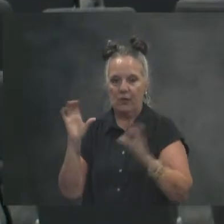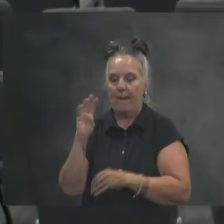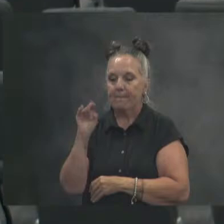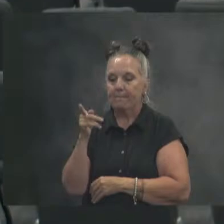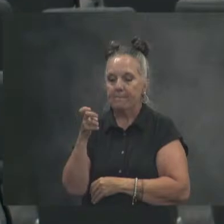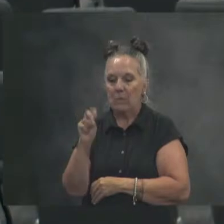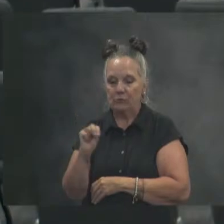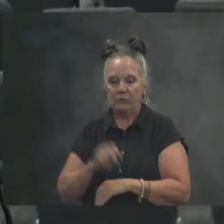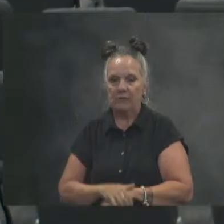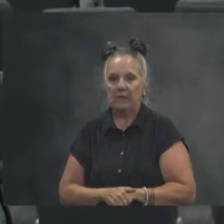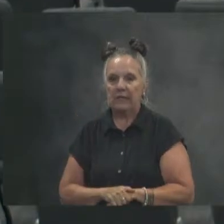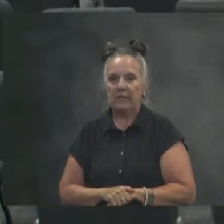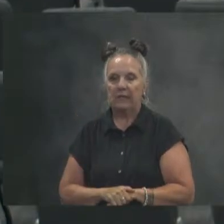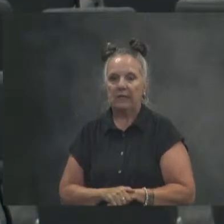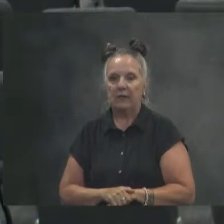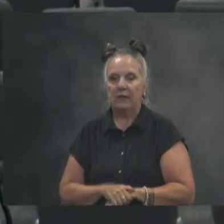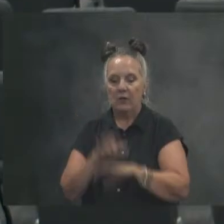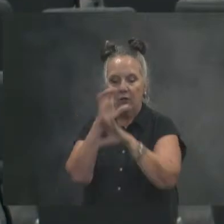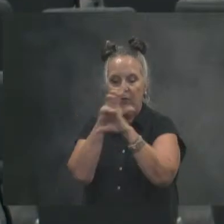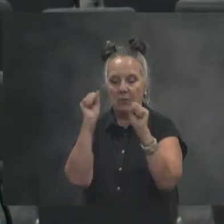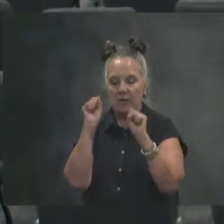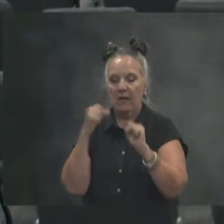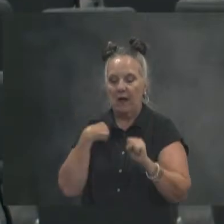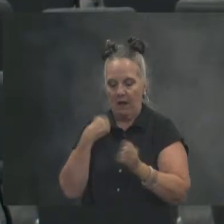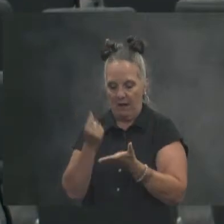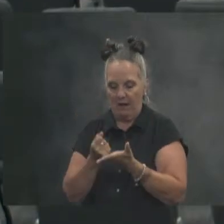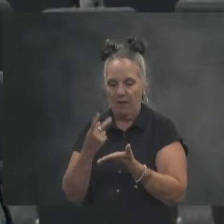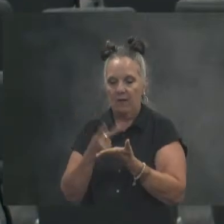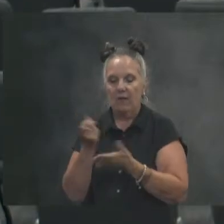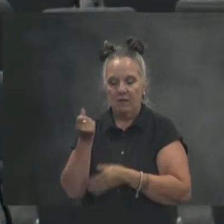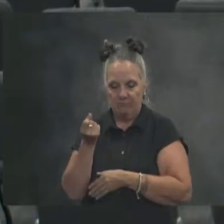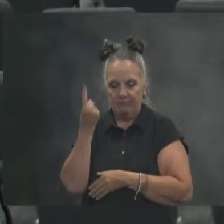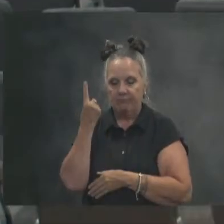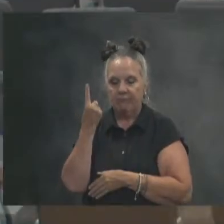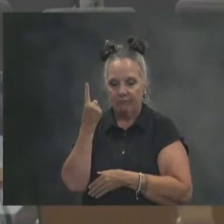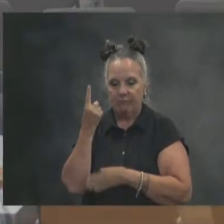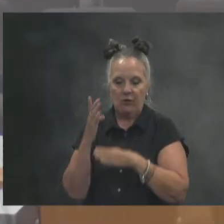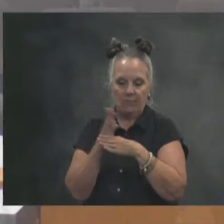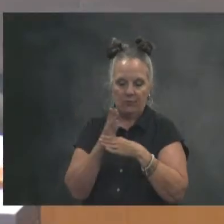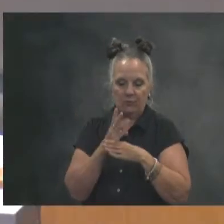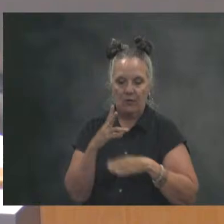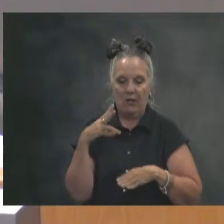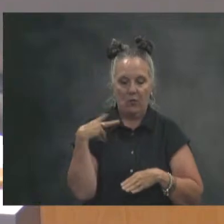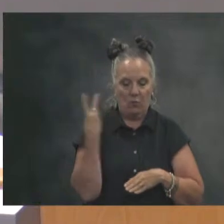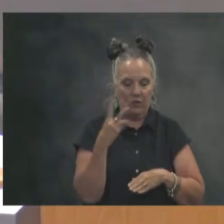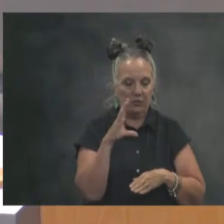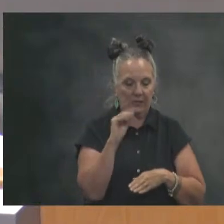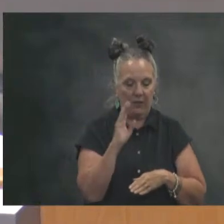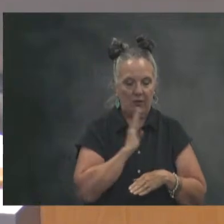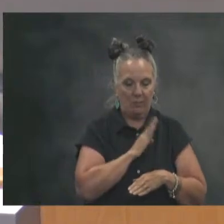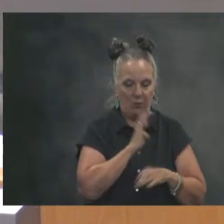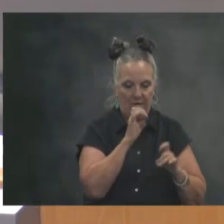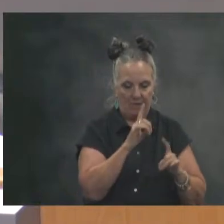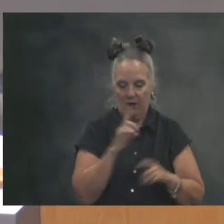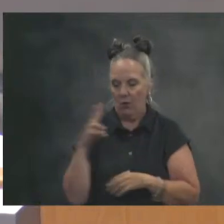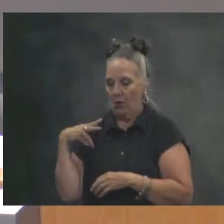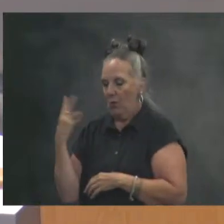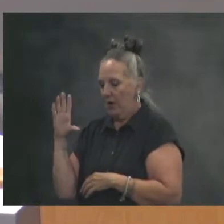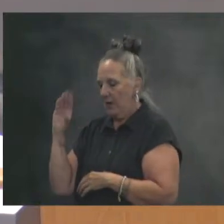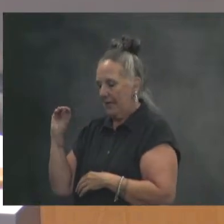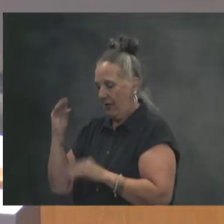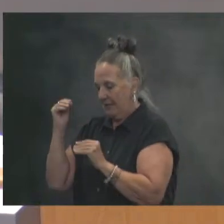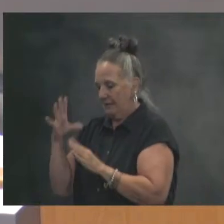please? Madam President, move to approve the memorandum of understanding between the Washington County Board of Education and the Washington County